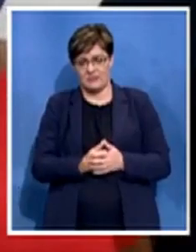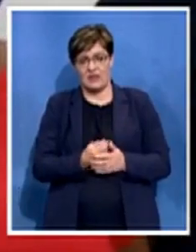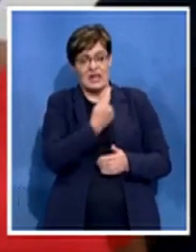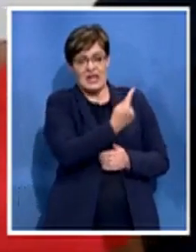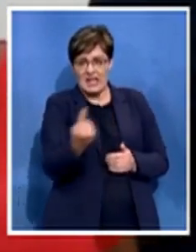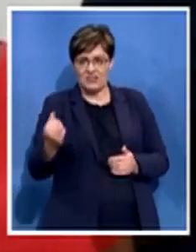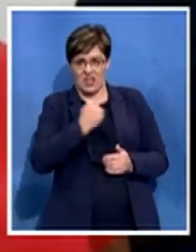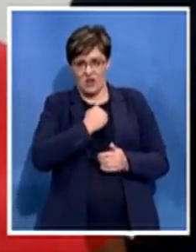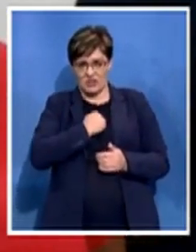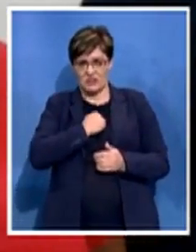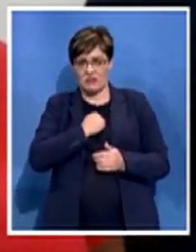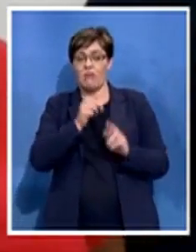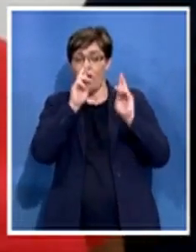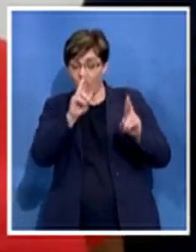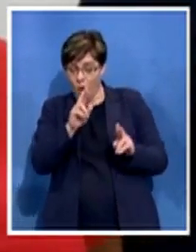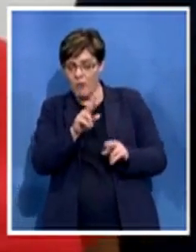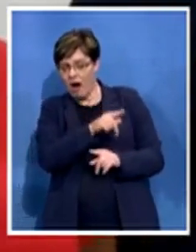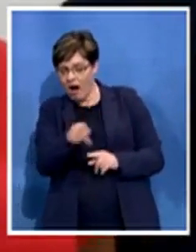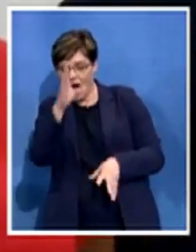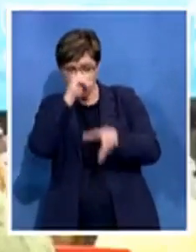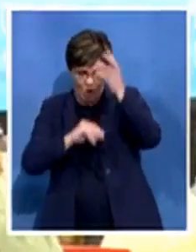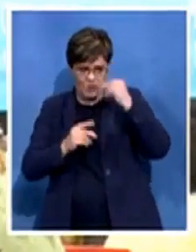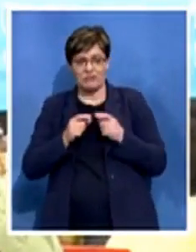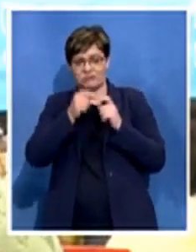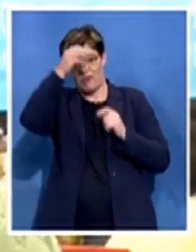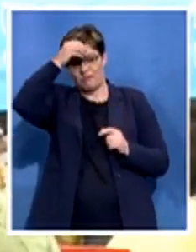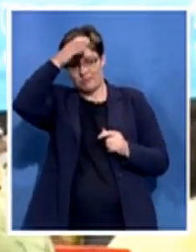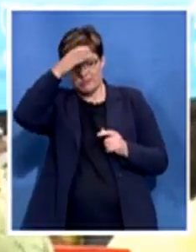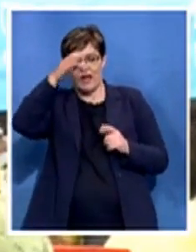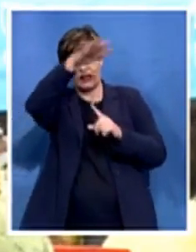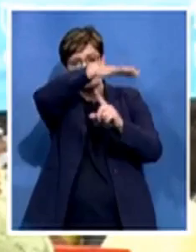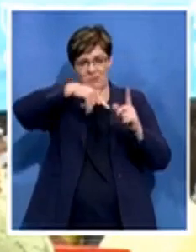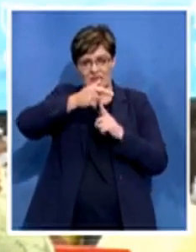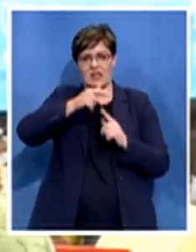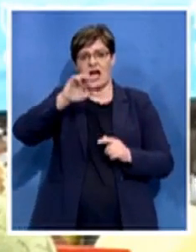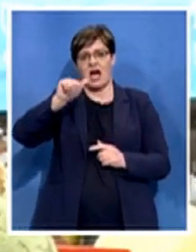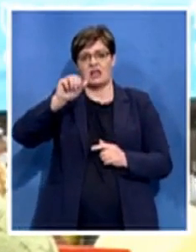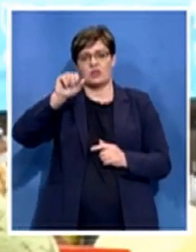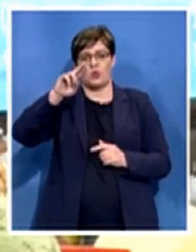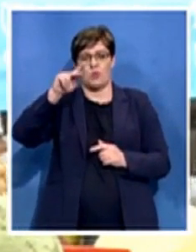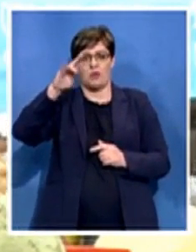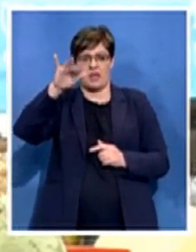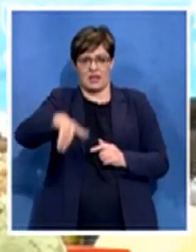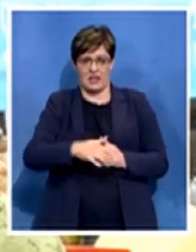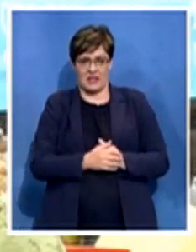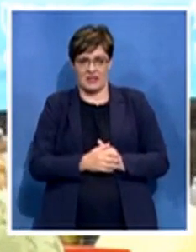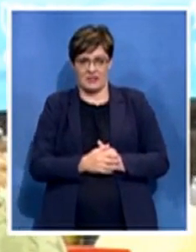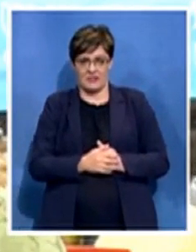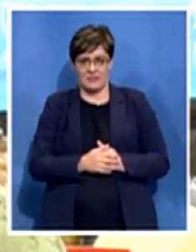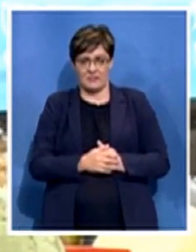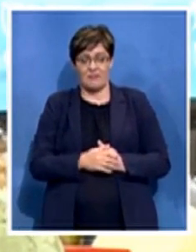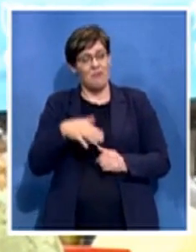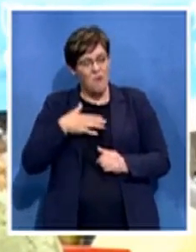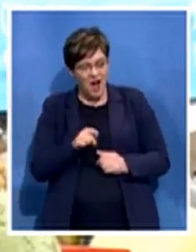see learners expand their knowledge of space and astronomy. My quest is for these kids to